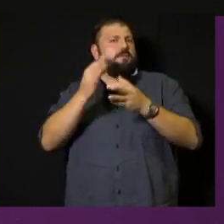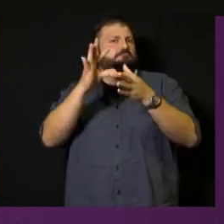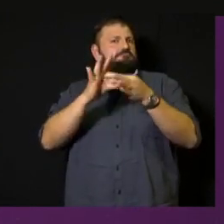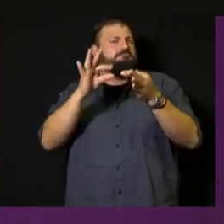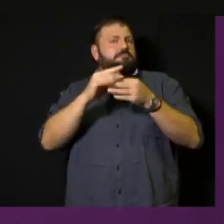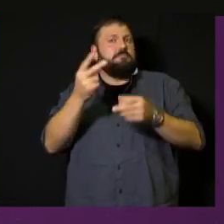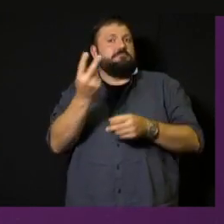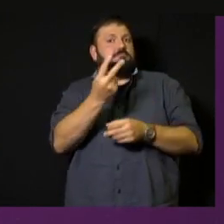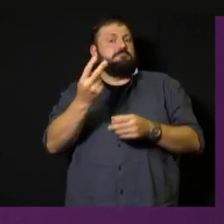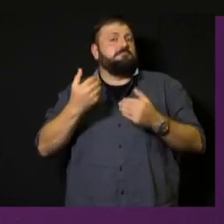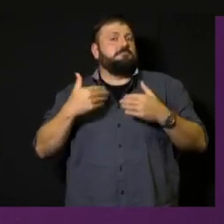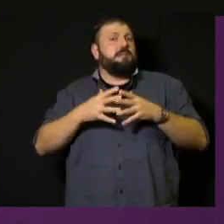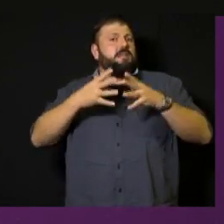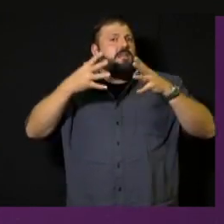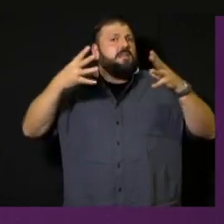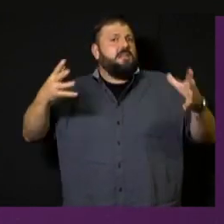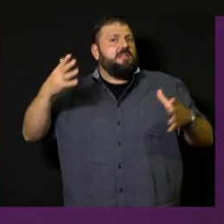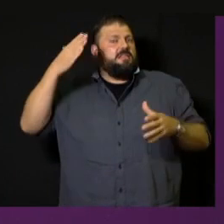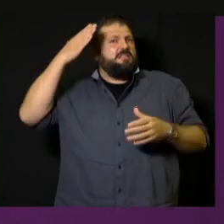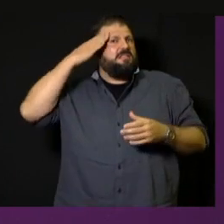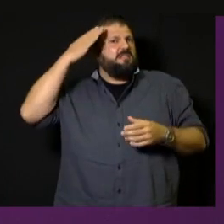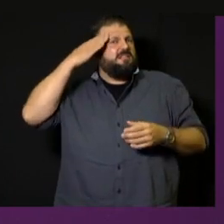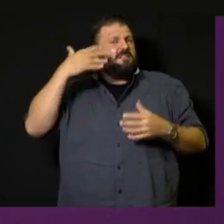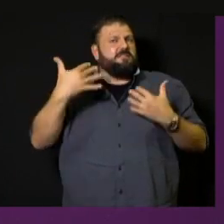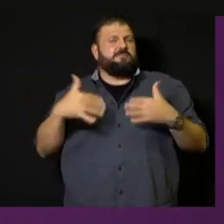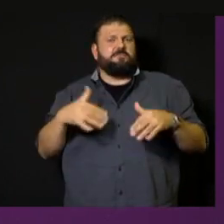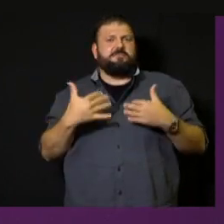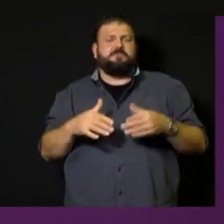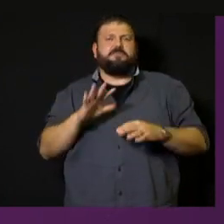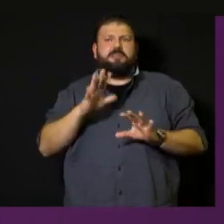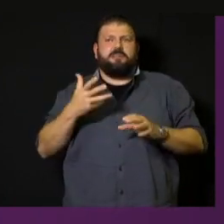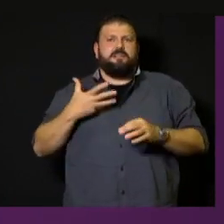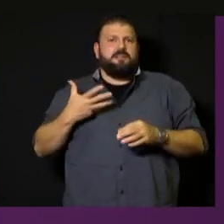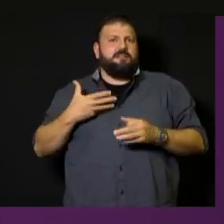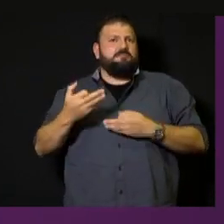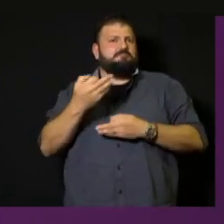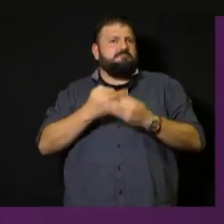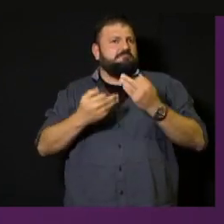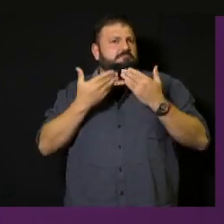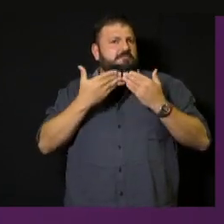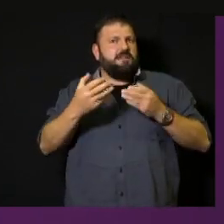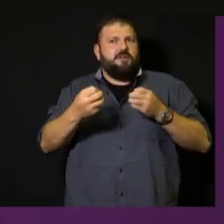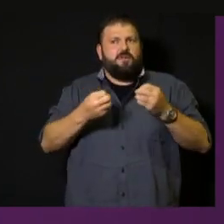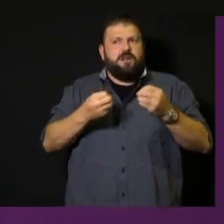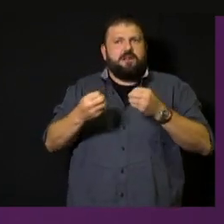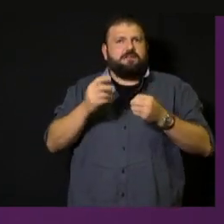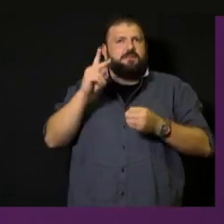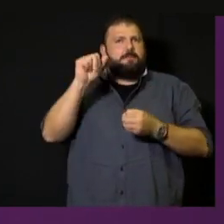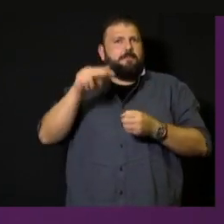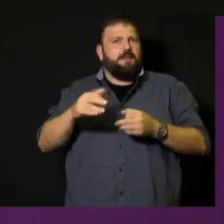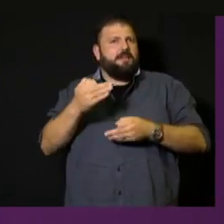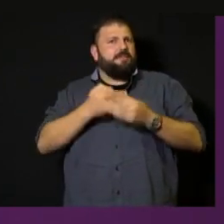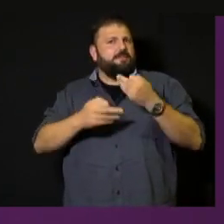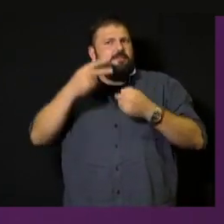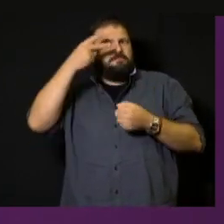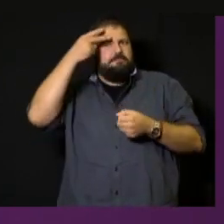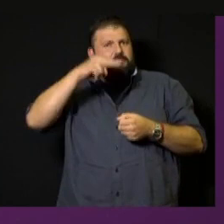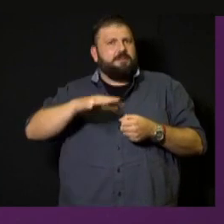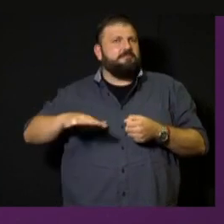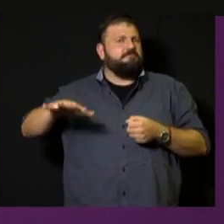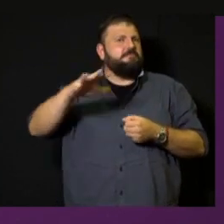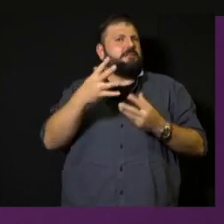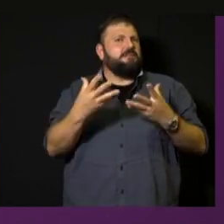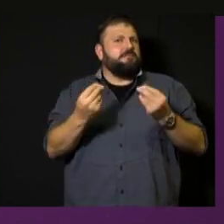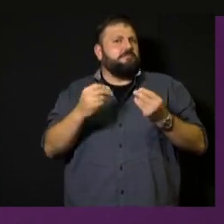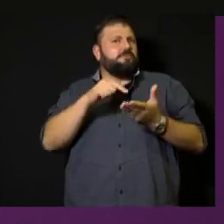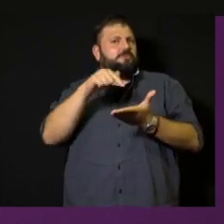you they are big leaders with an incredible organization. They have had organizations in Mexico, in Quito, especially, and